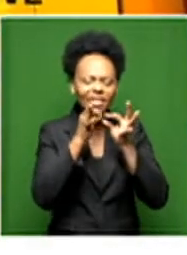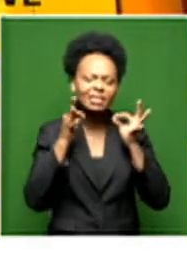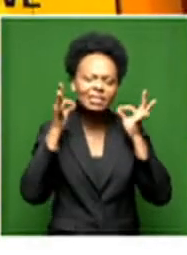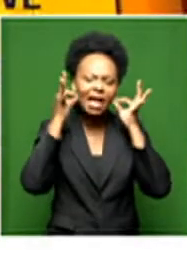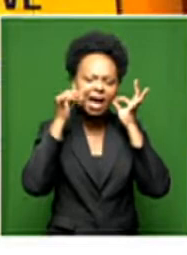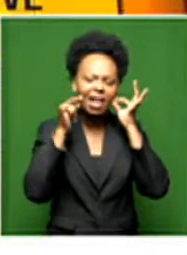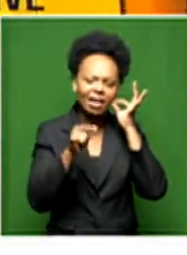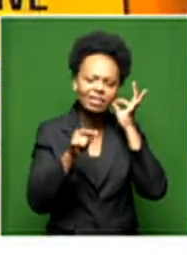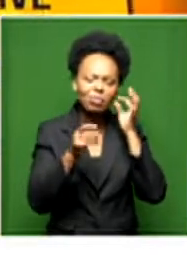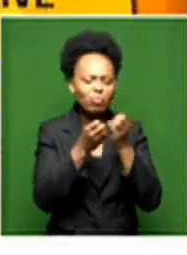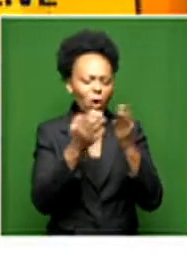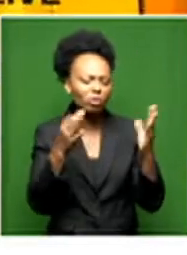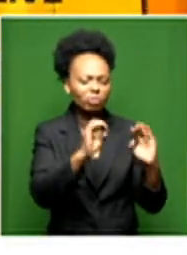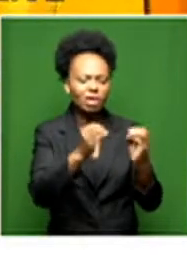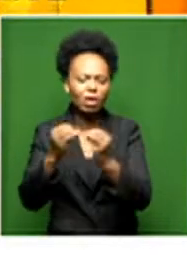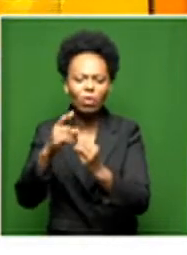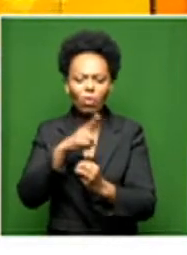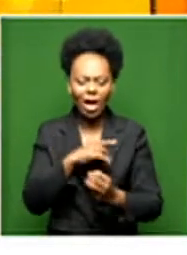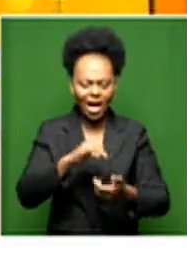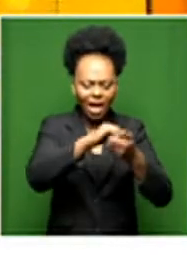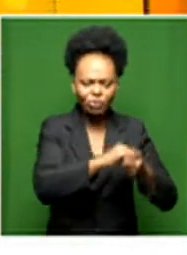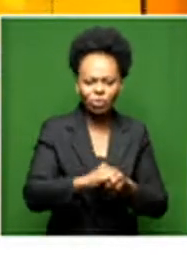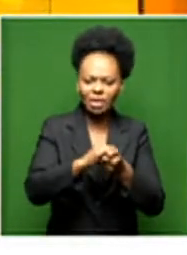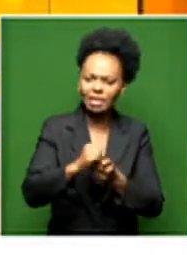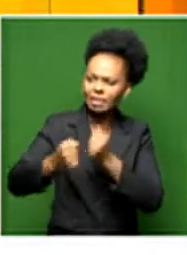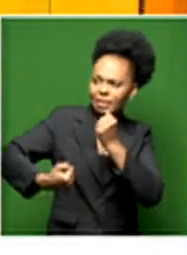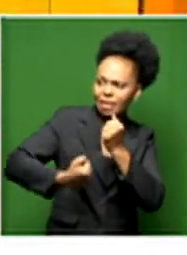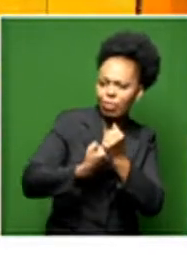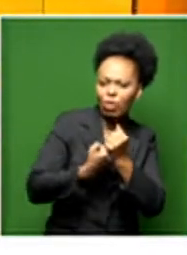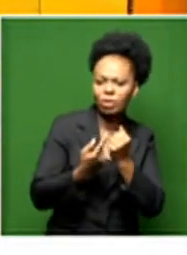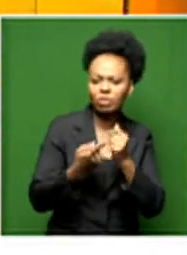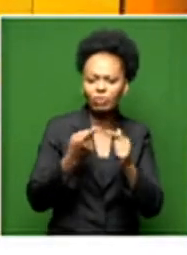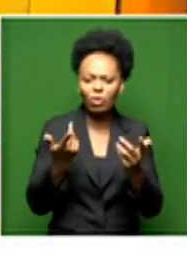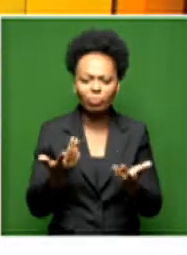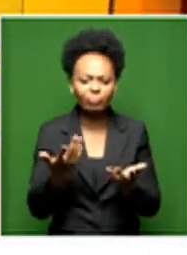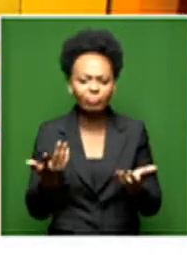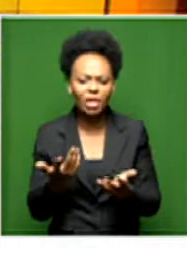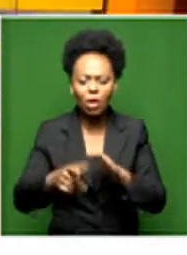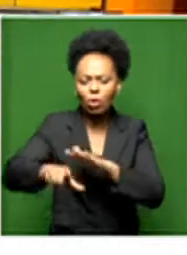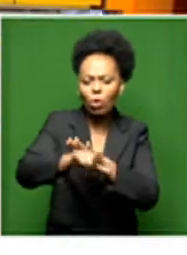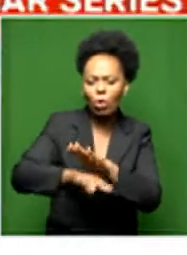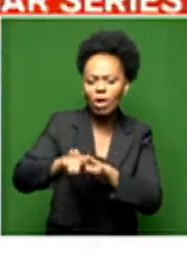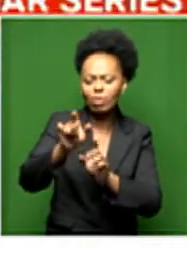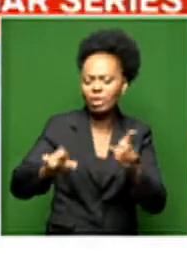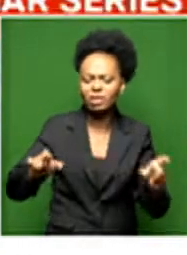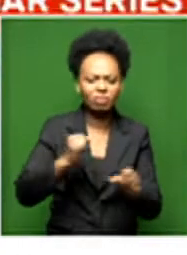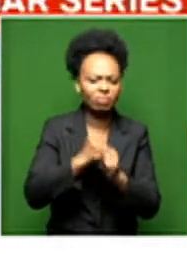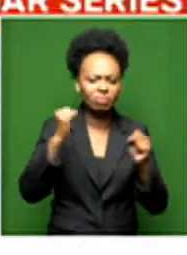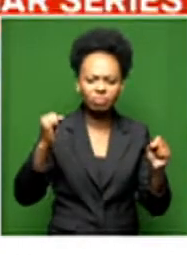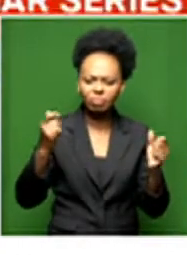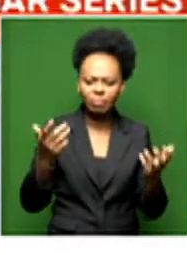Like, as Authors Association, we don't even get support from the local people. We